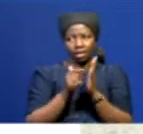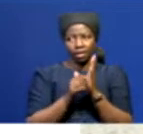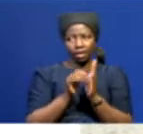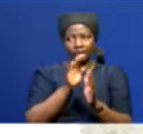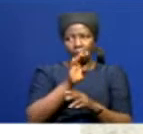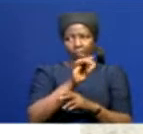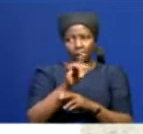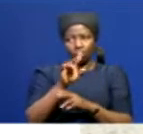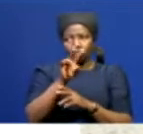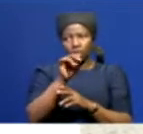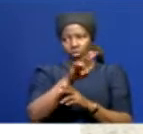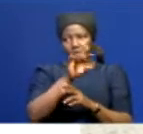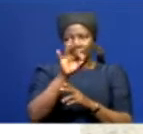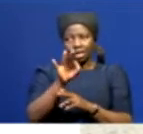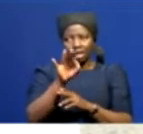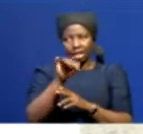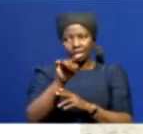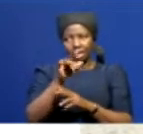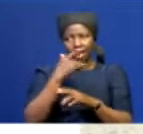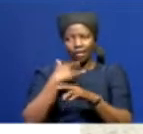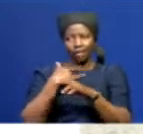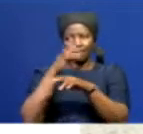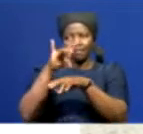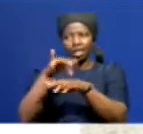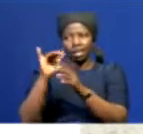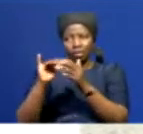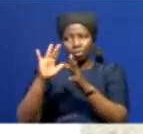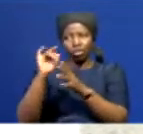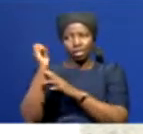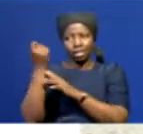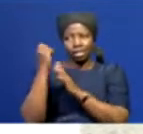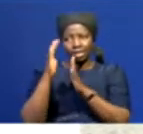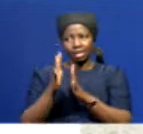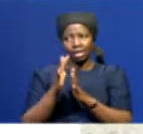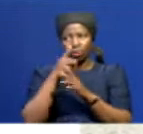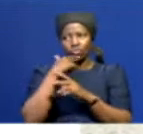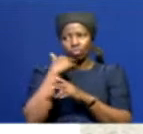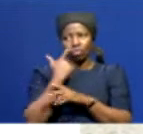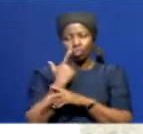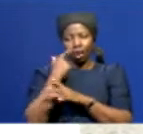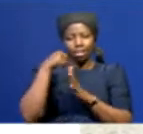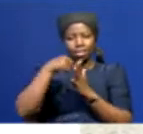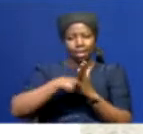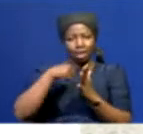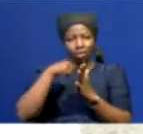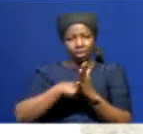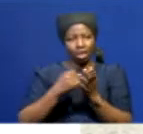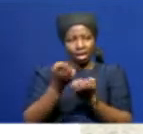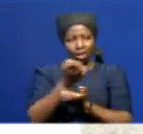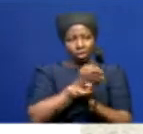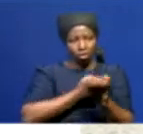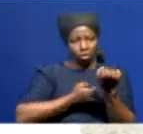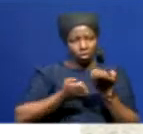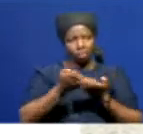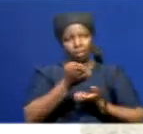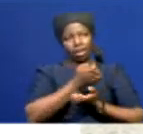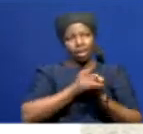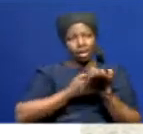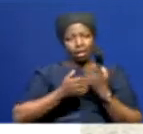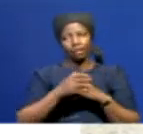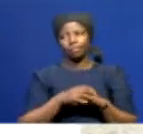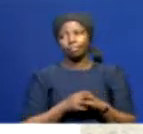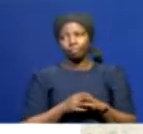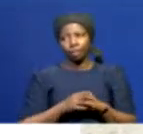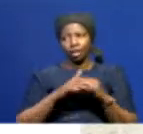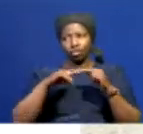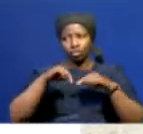Bill 2023 have affected most Kenyans who are struggling economically to make ends meet. And today,